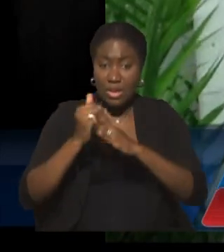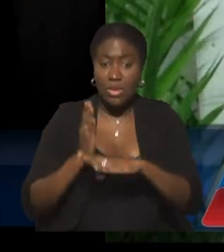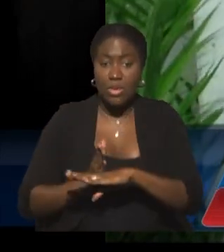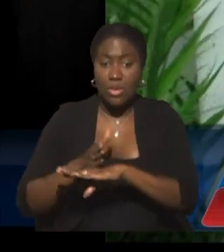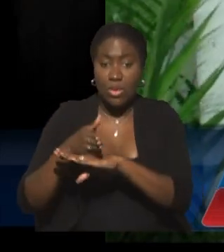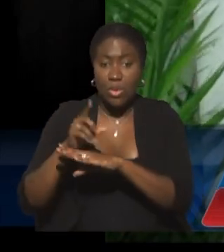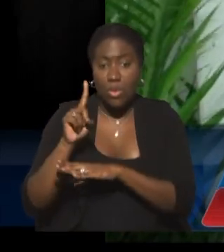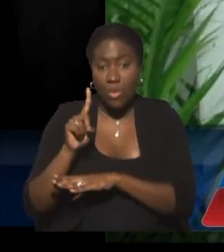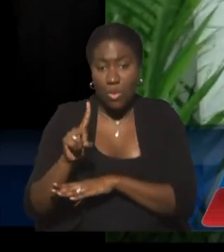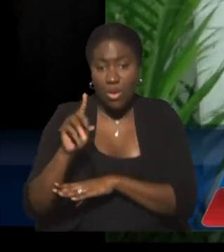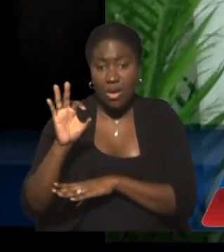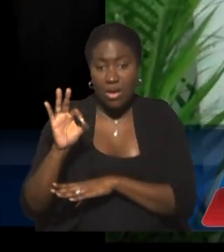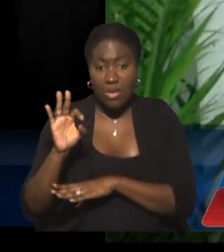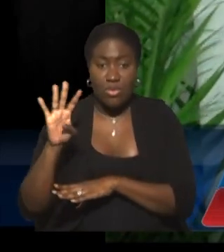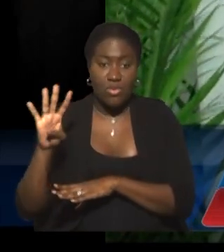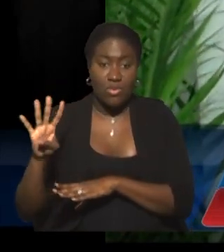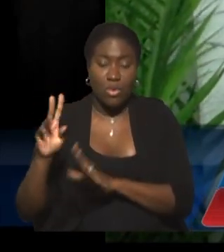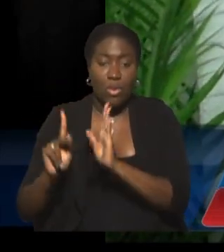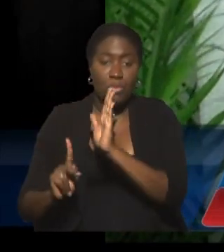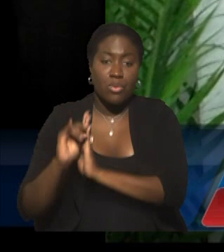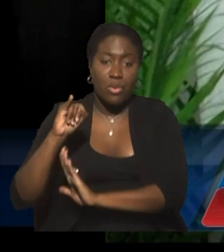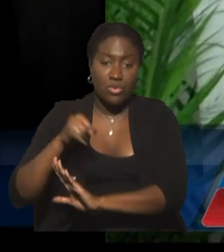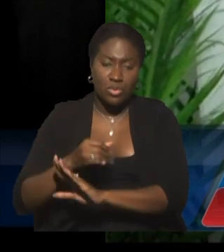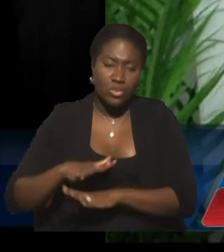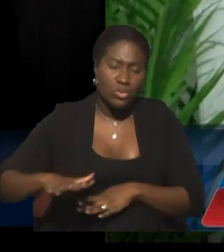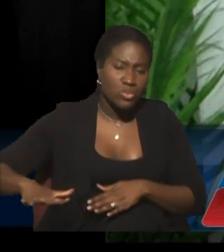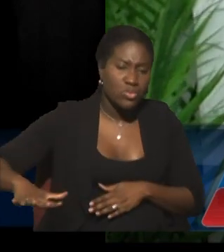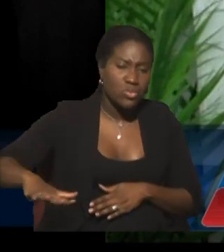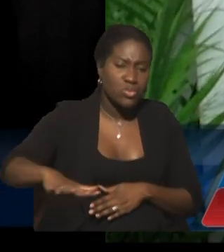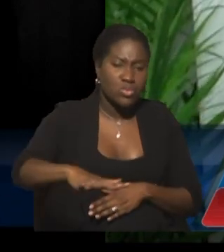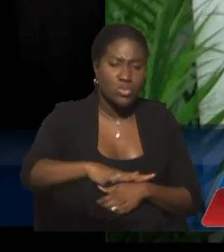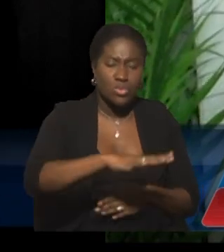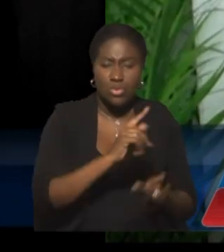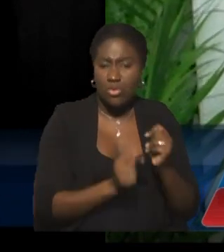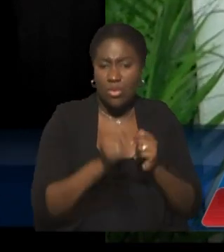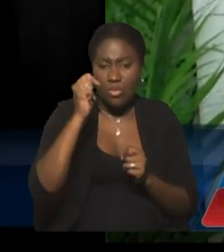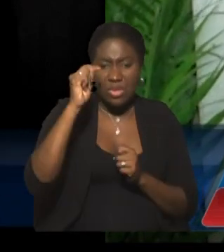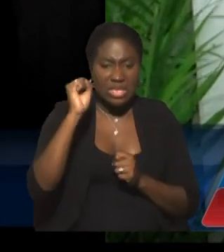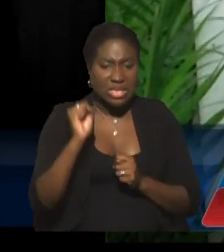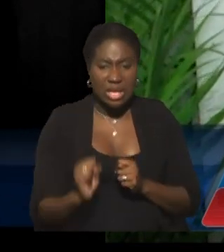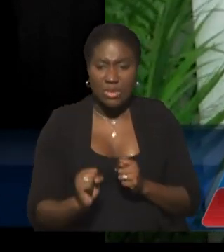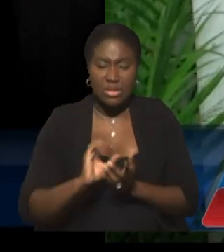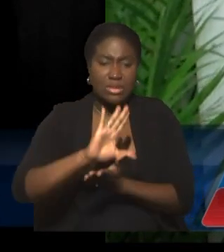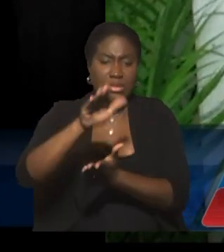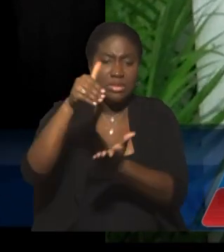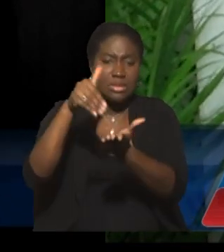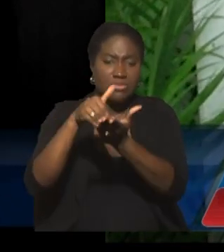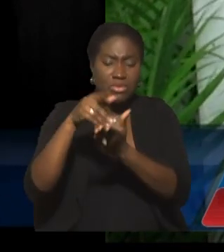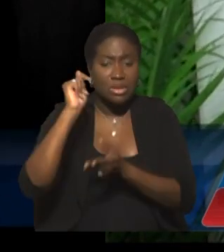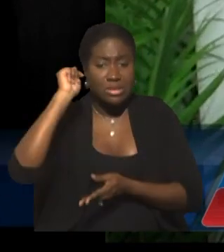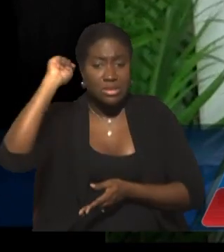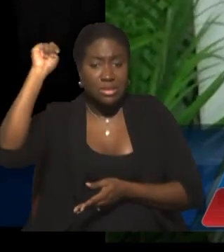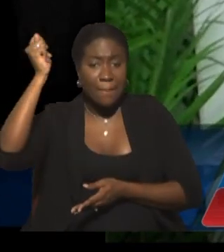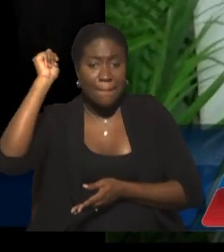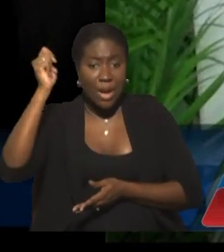194 projects all over Trinidad and Tobago. All over, be it in South, Central,